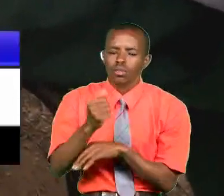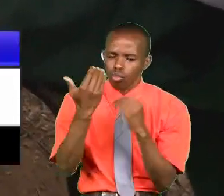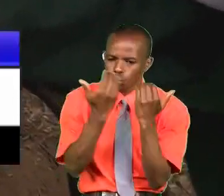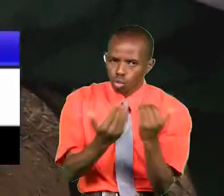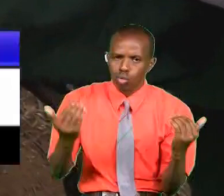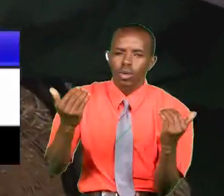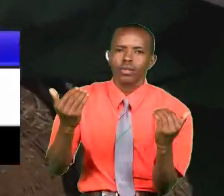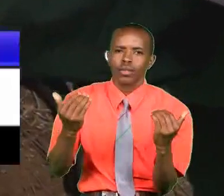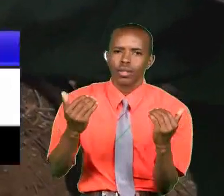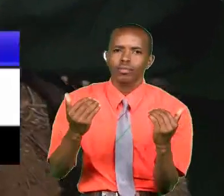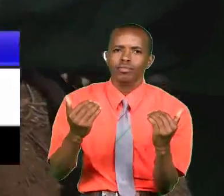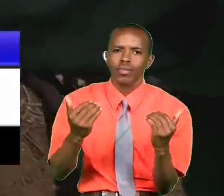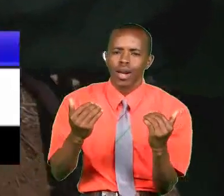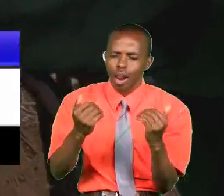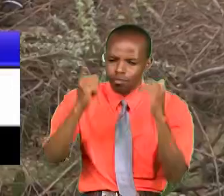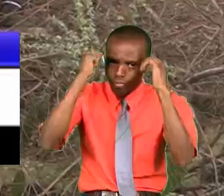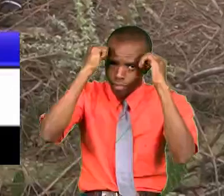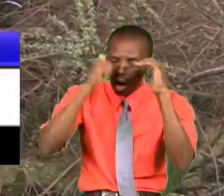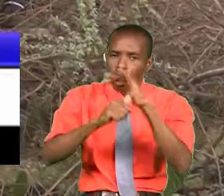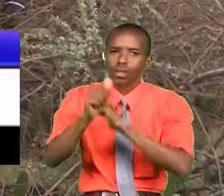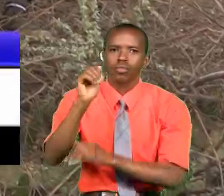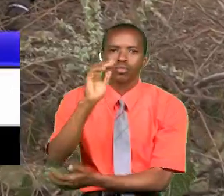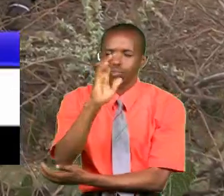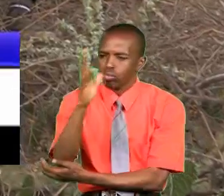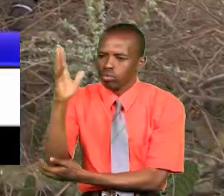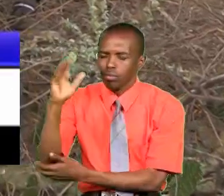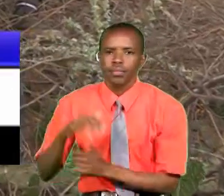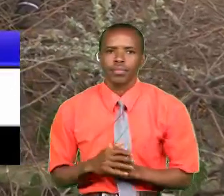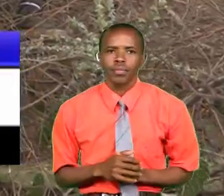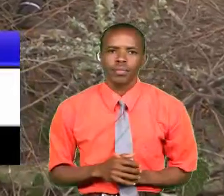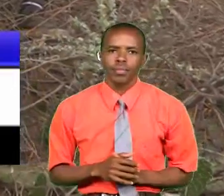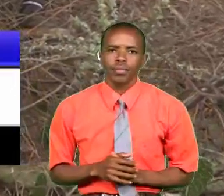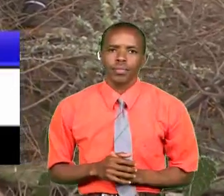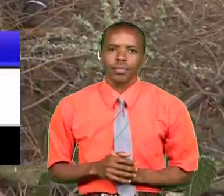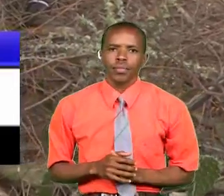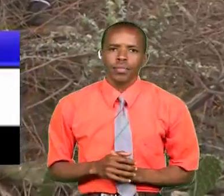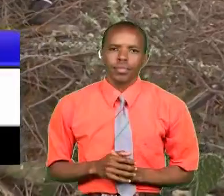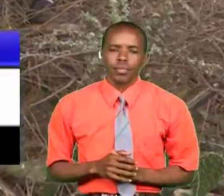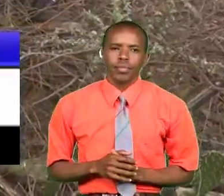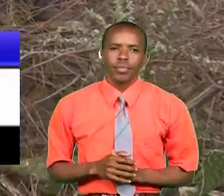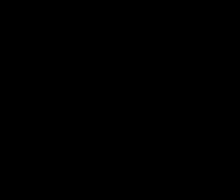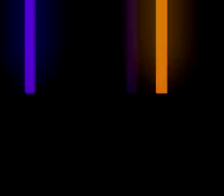affected schools are still learning under trees. Daniel Kariuki for Switch TV News.